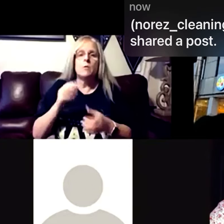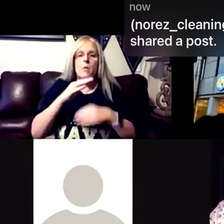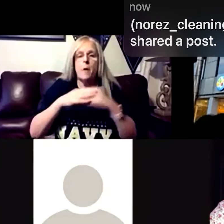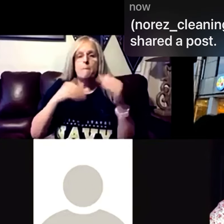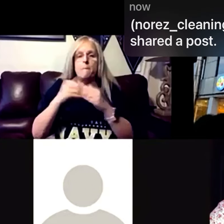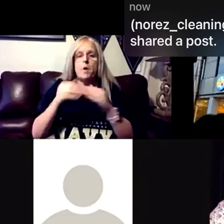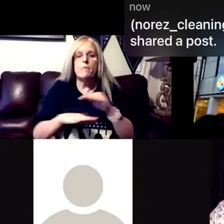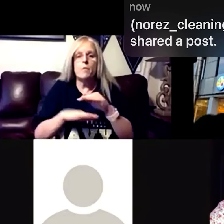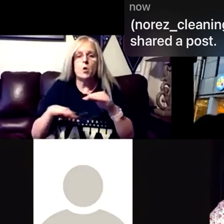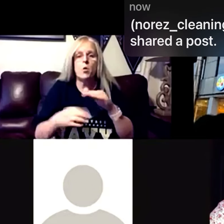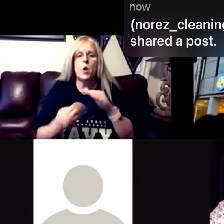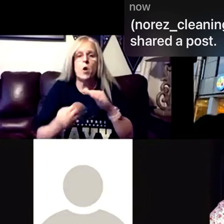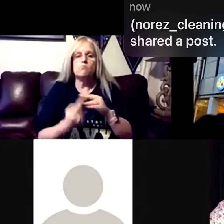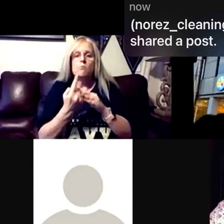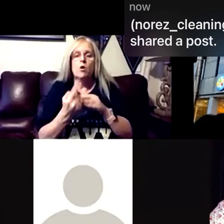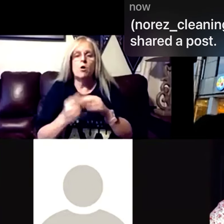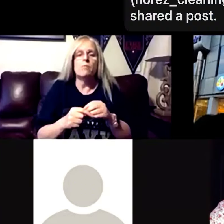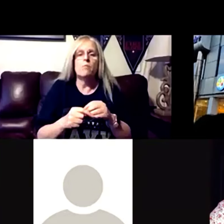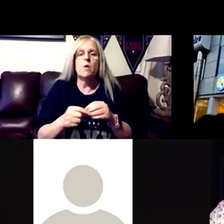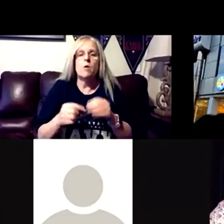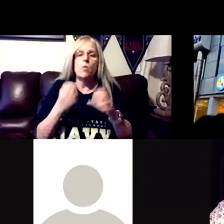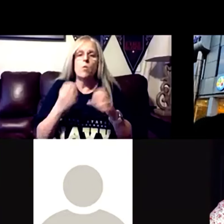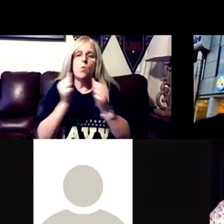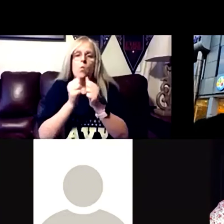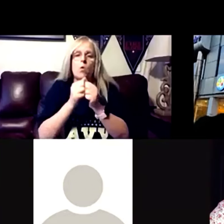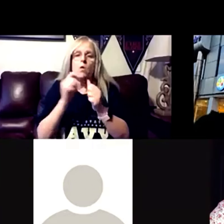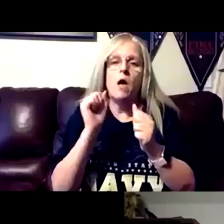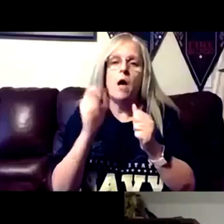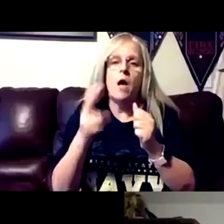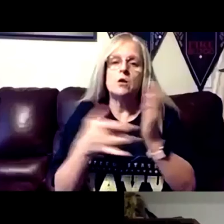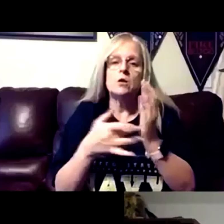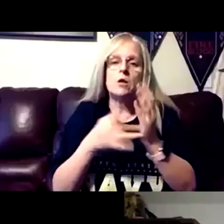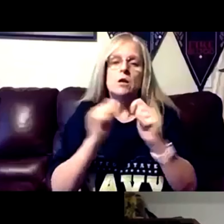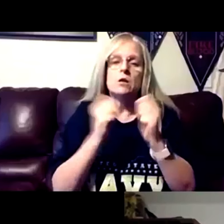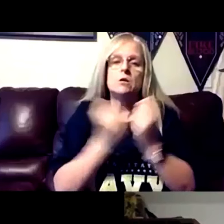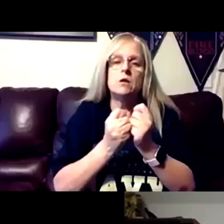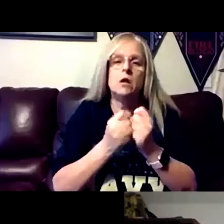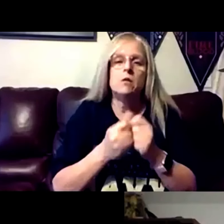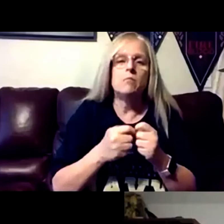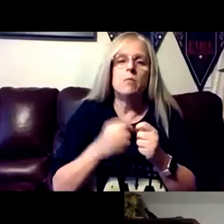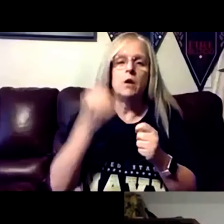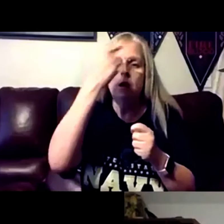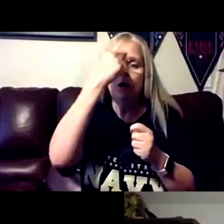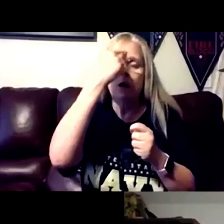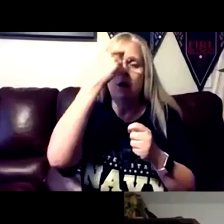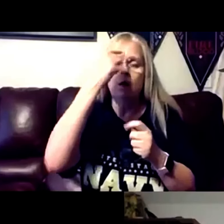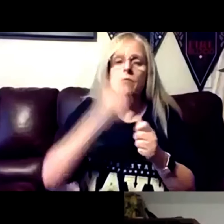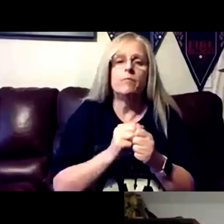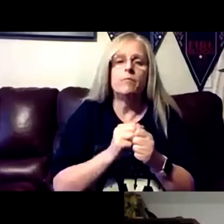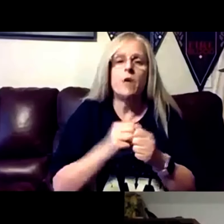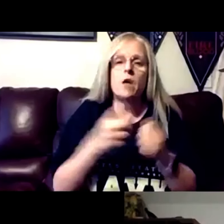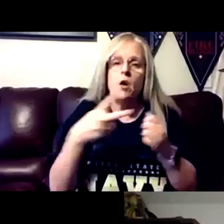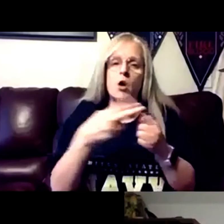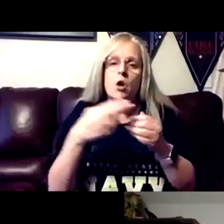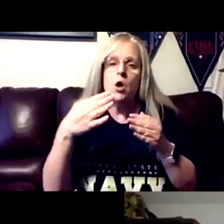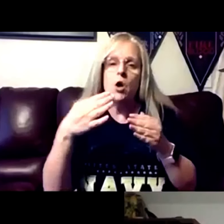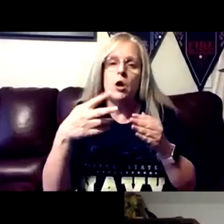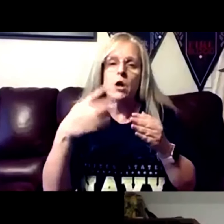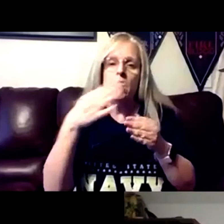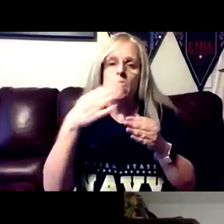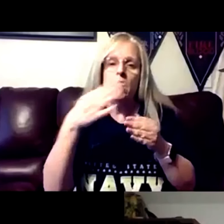up with Ash's tech team in India. They are proprietary and they are cutting edge